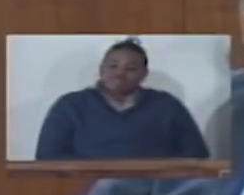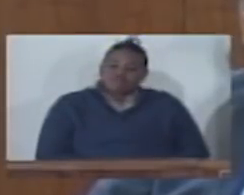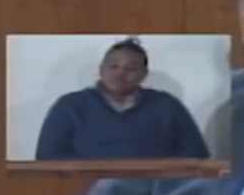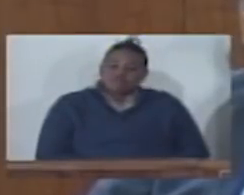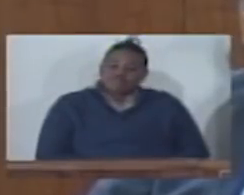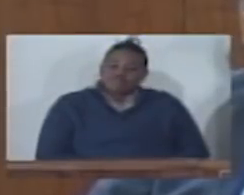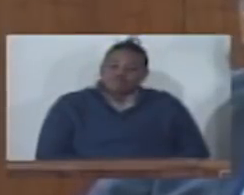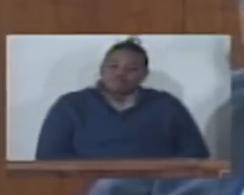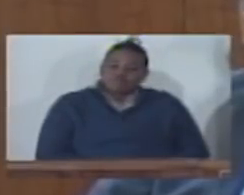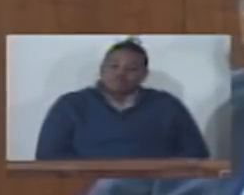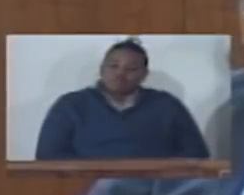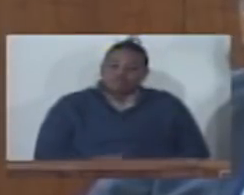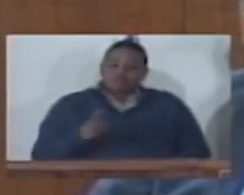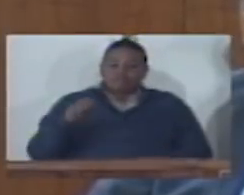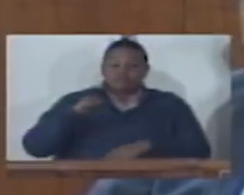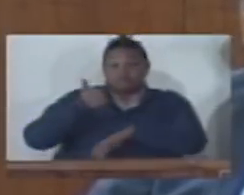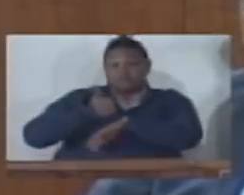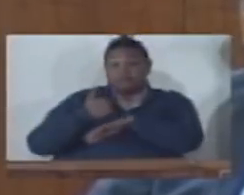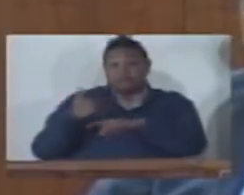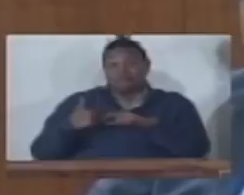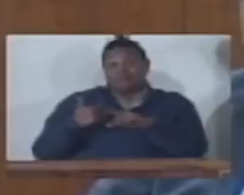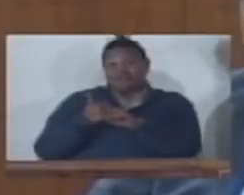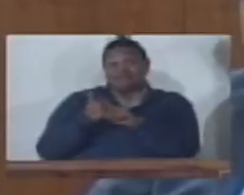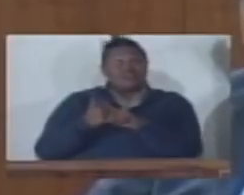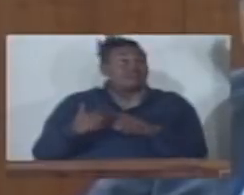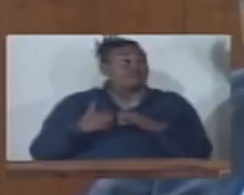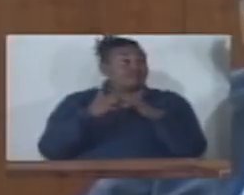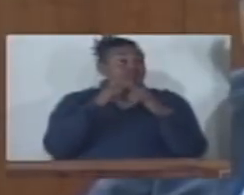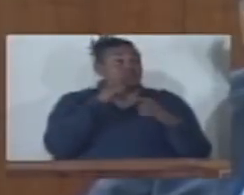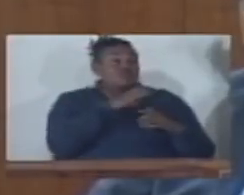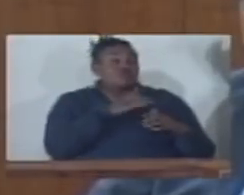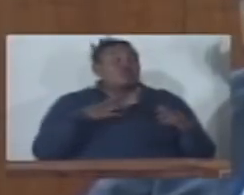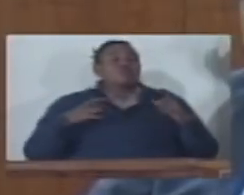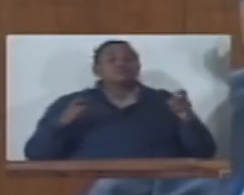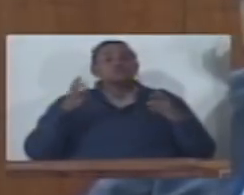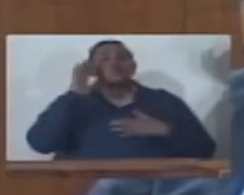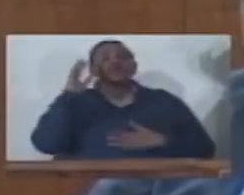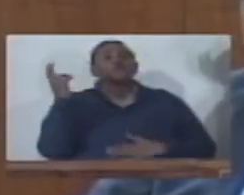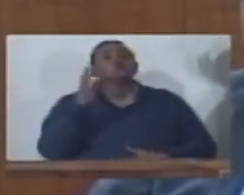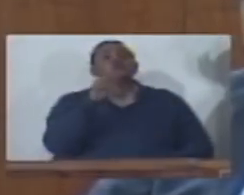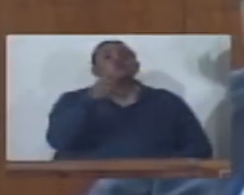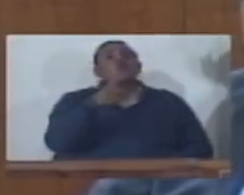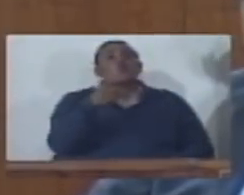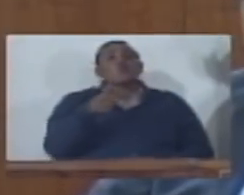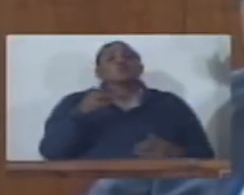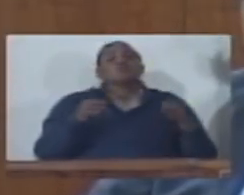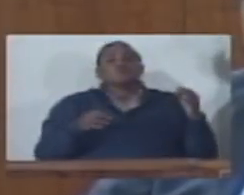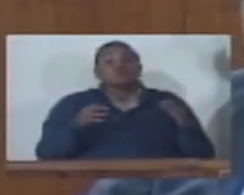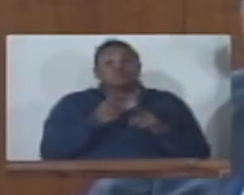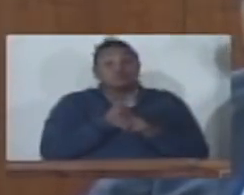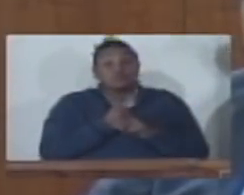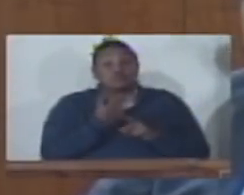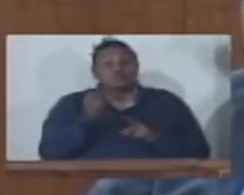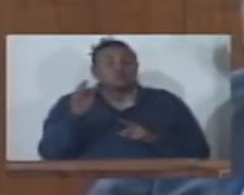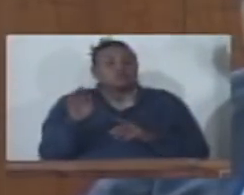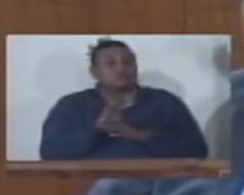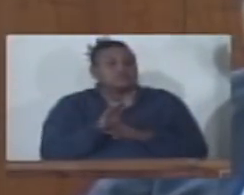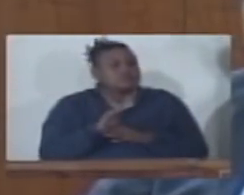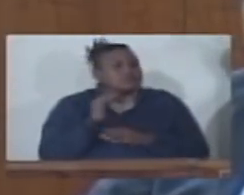accordance with its establishment as a commission, it would have used its own judgment in conducting its